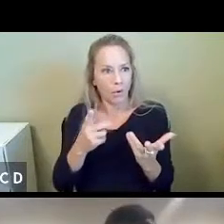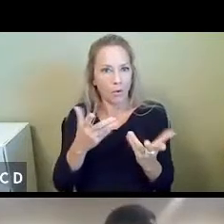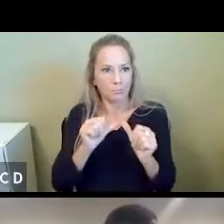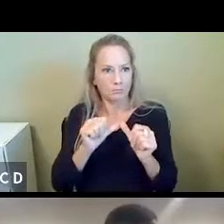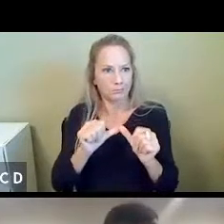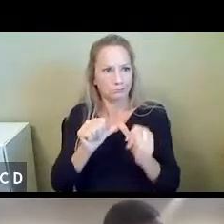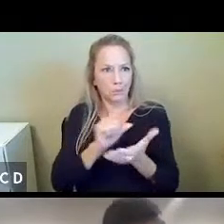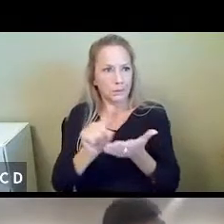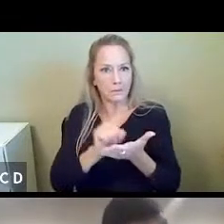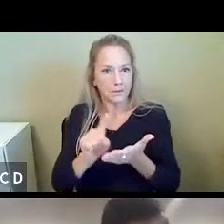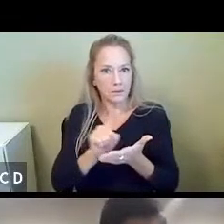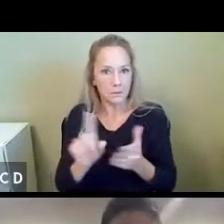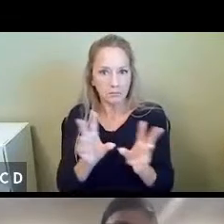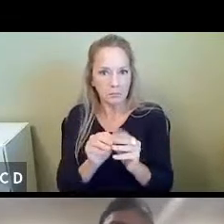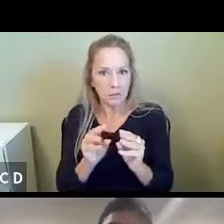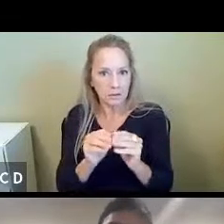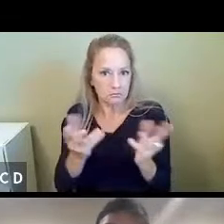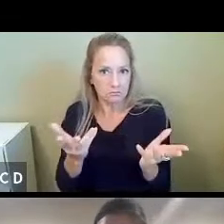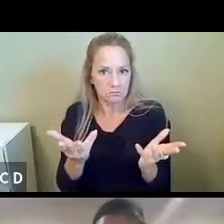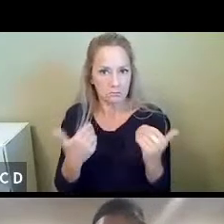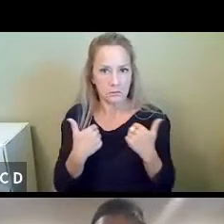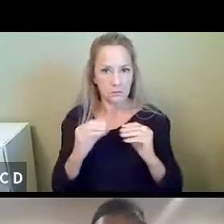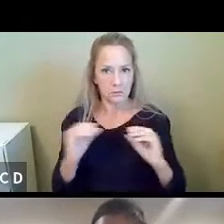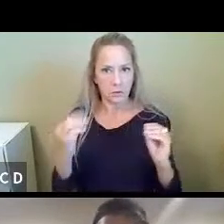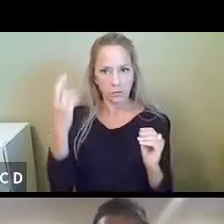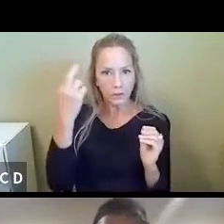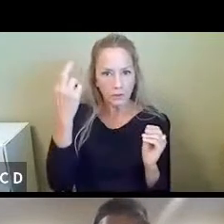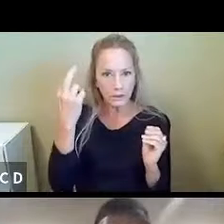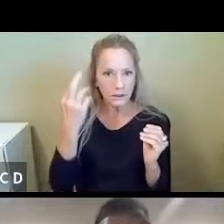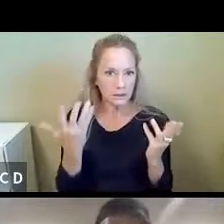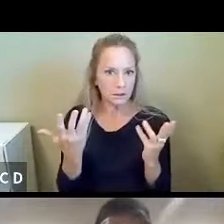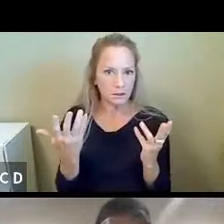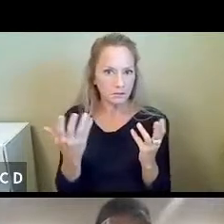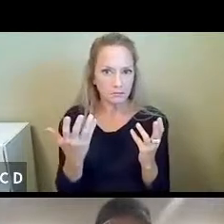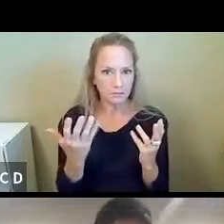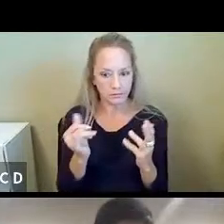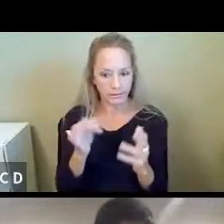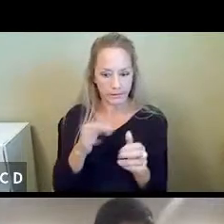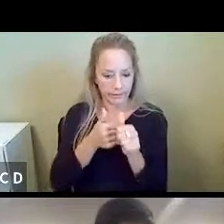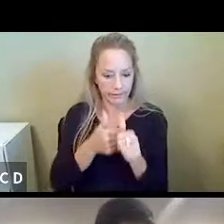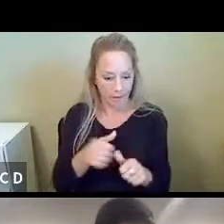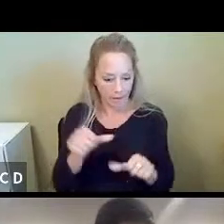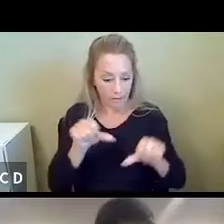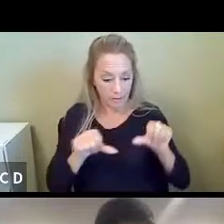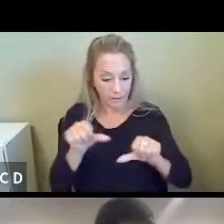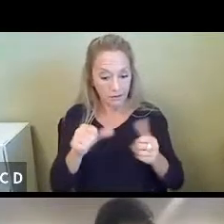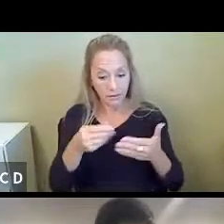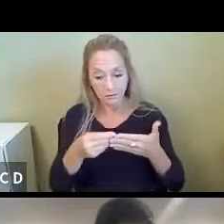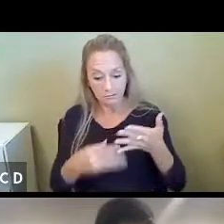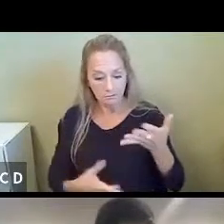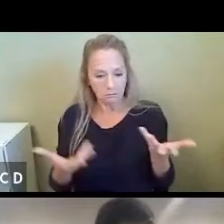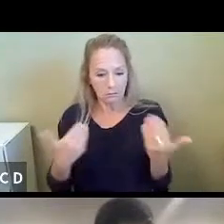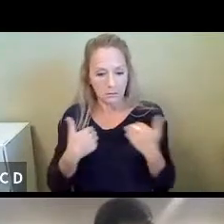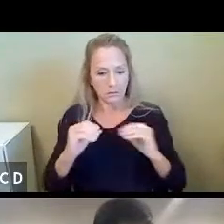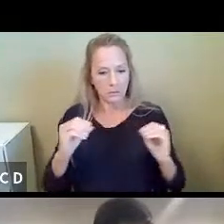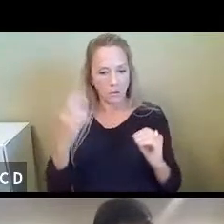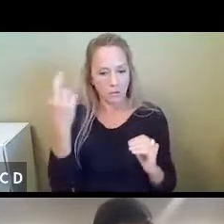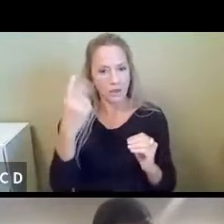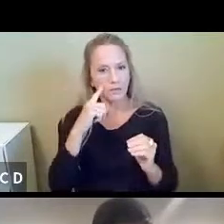than 2 weeks. It just doesn't make scientific sense that that would be the case. I think